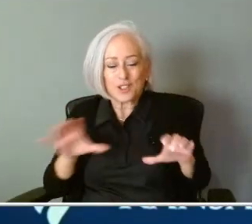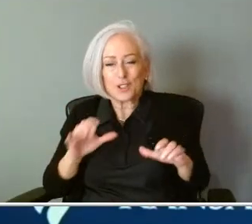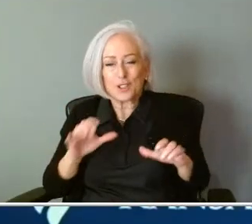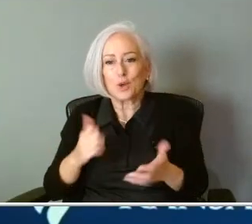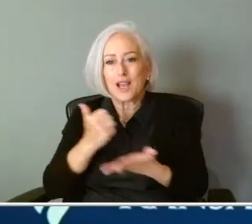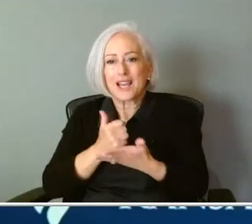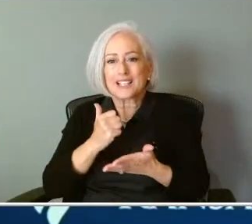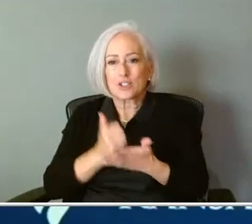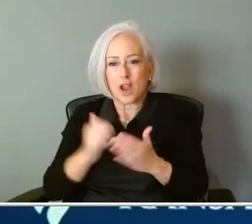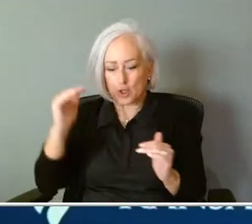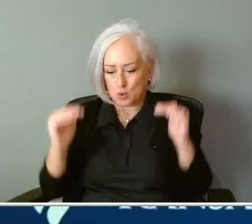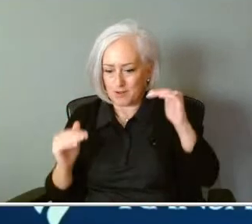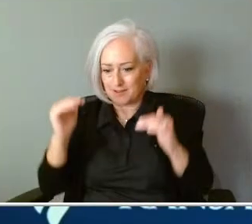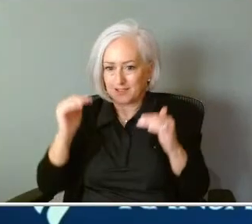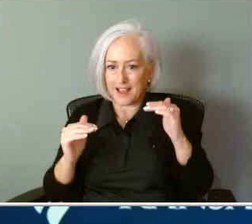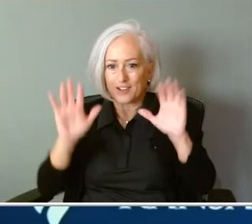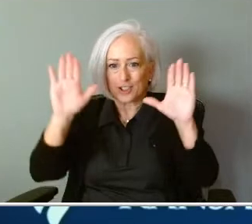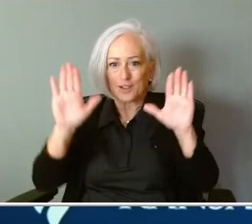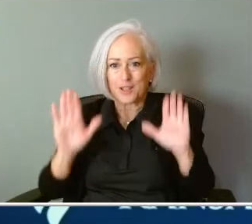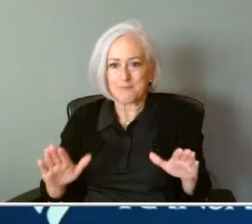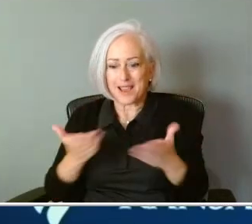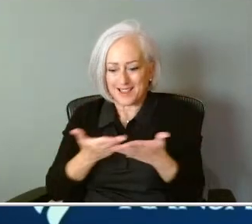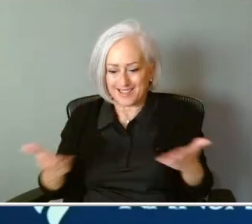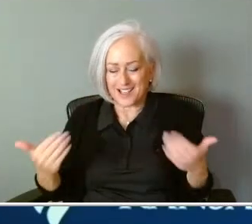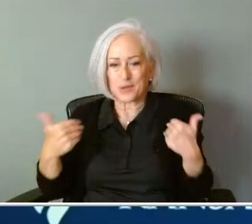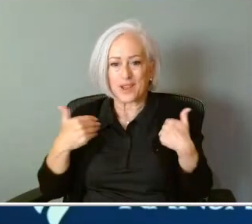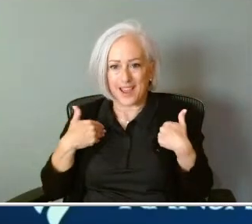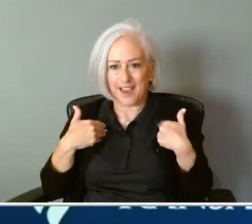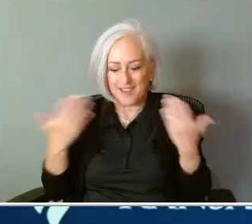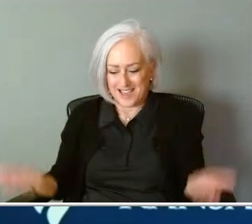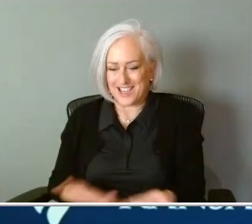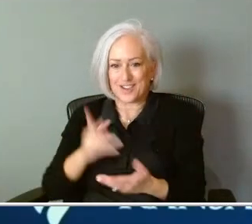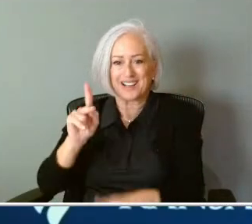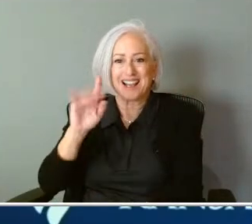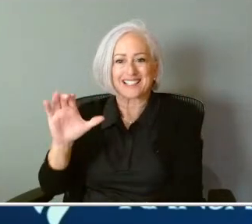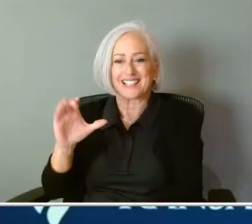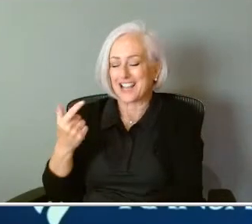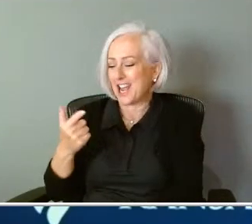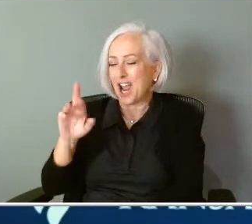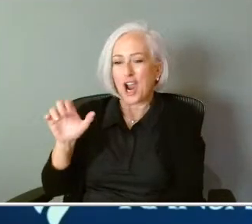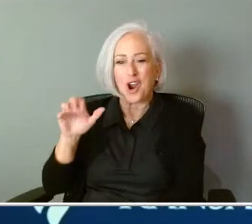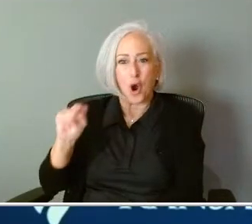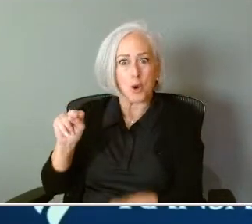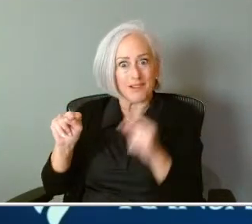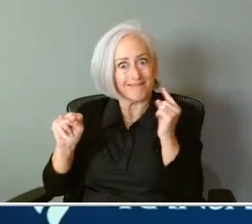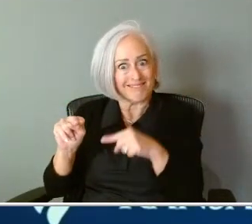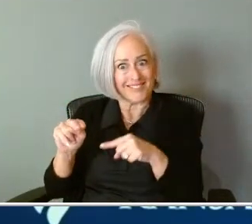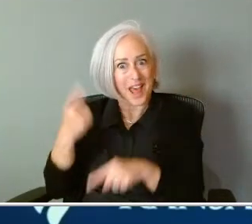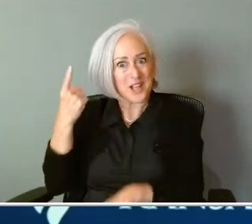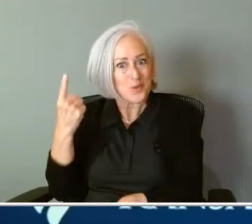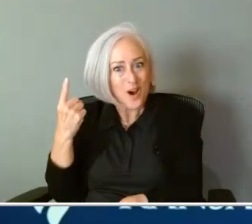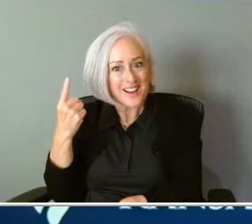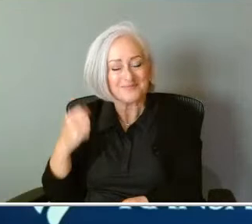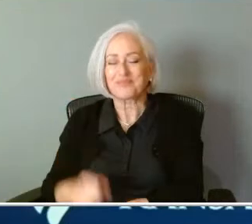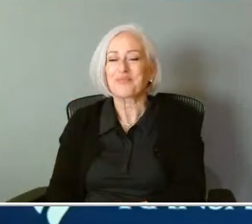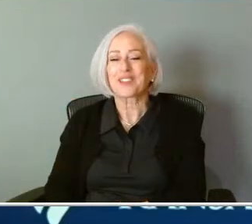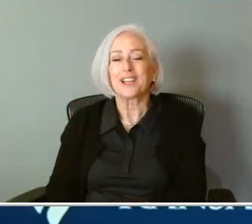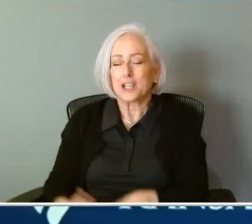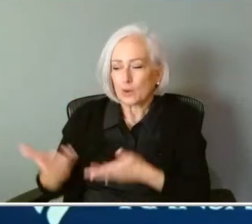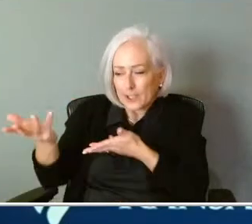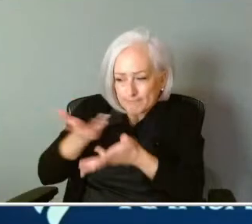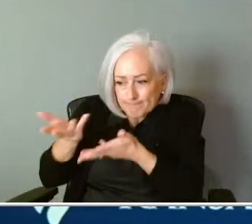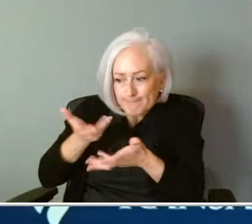of the great things that we have going on in Kansas City, and obviously Garmin is one of those things. And so we worked with Garmin to